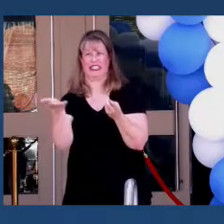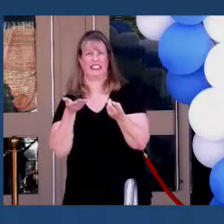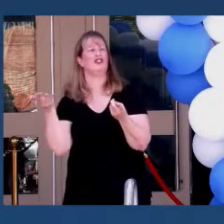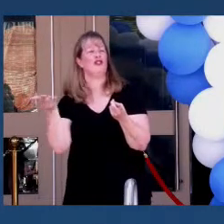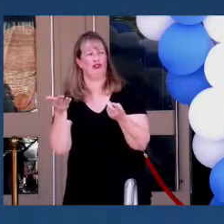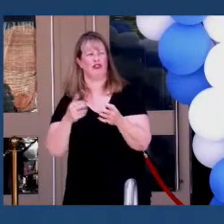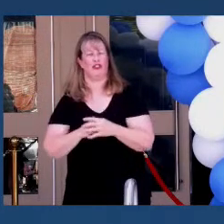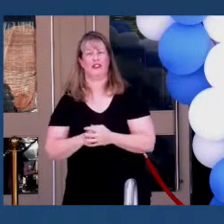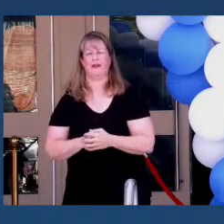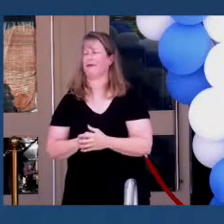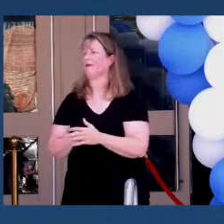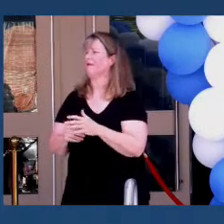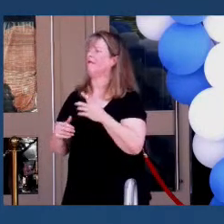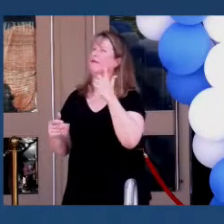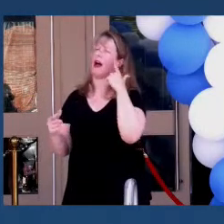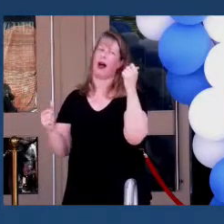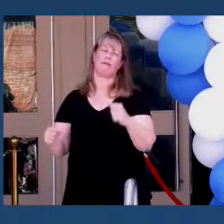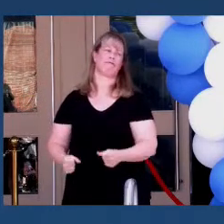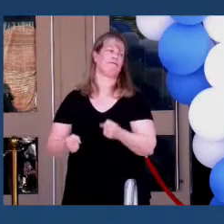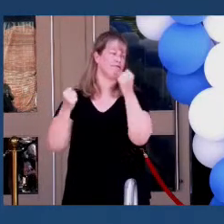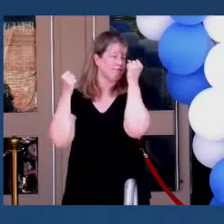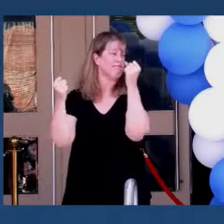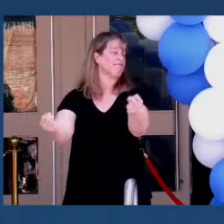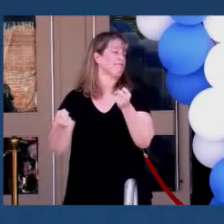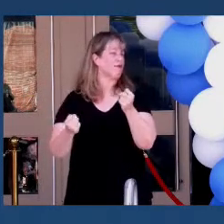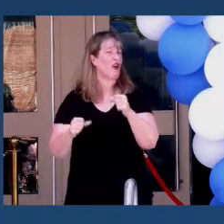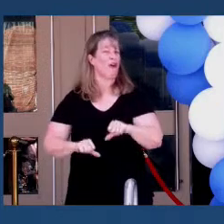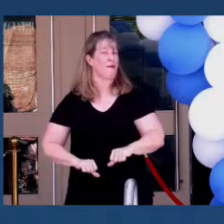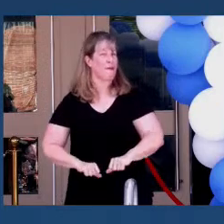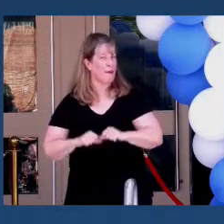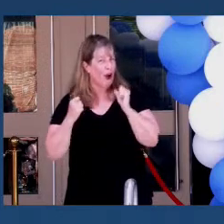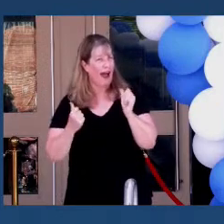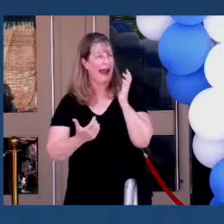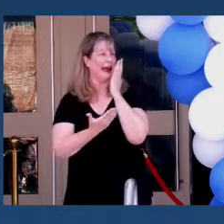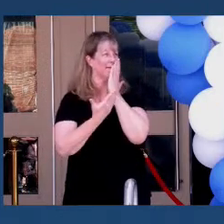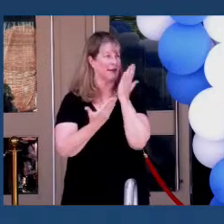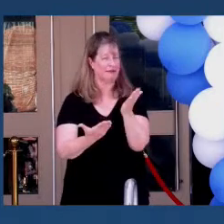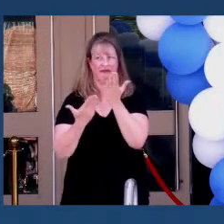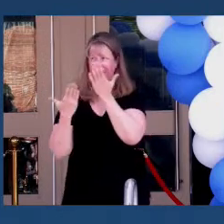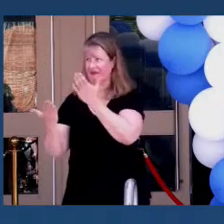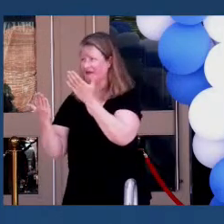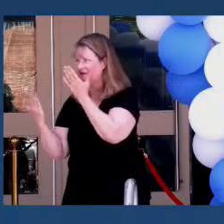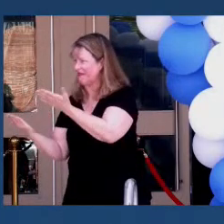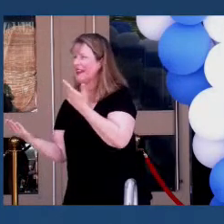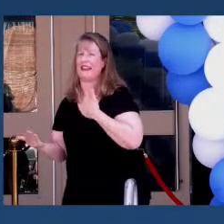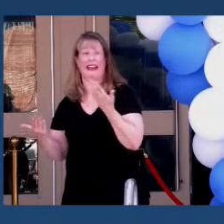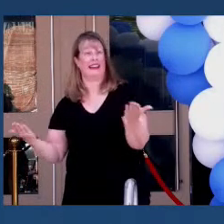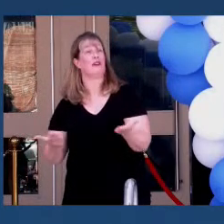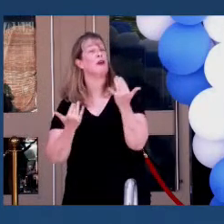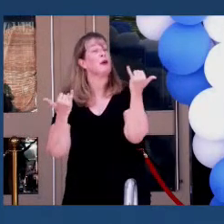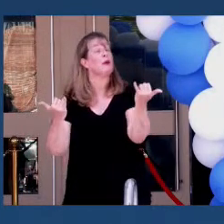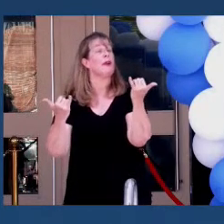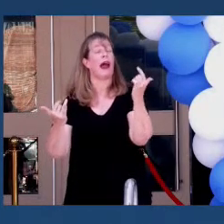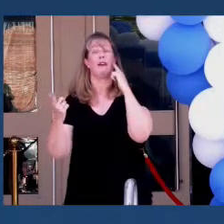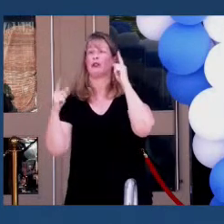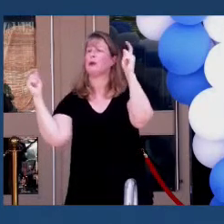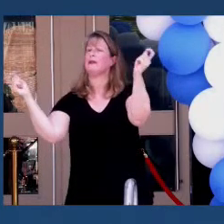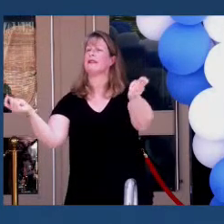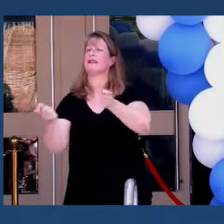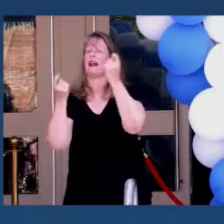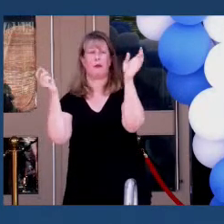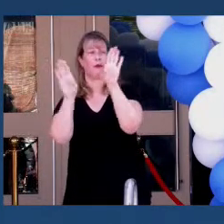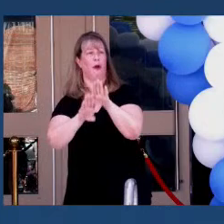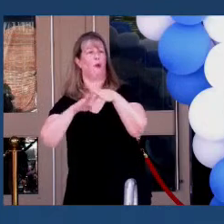area. It is with immense pride and gratitude that I stand here before you today to celebrate the opening